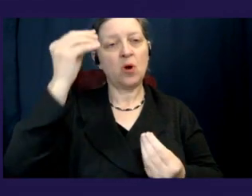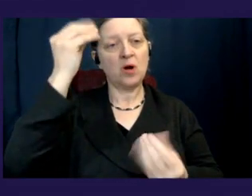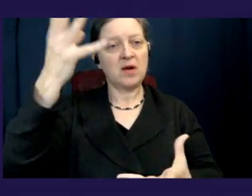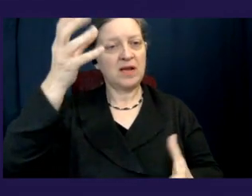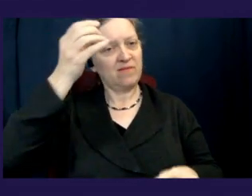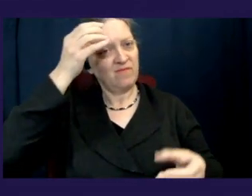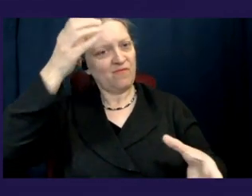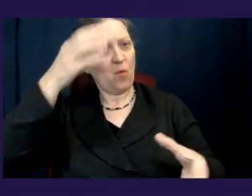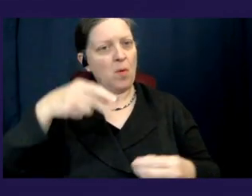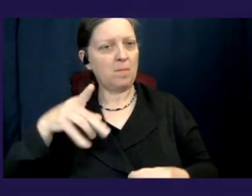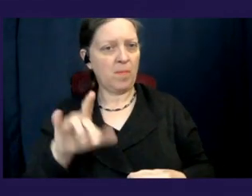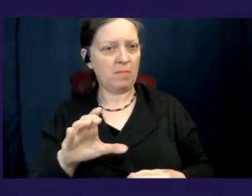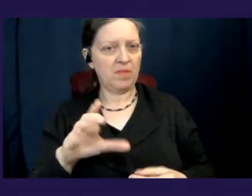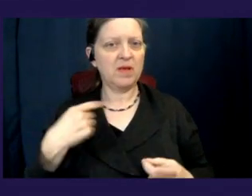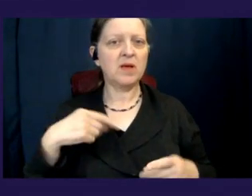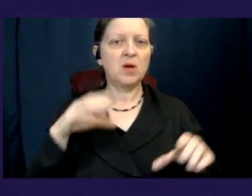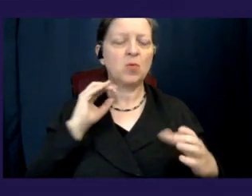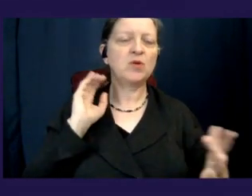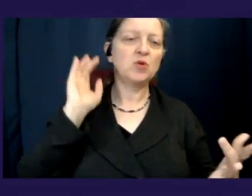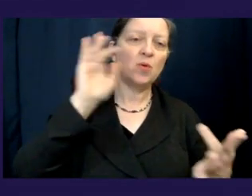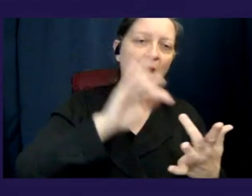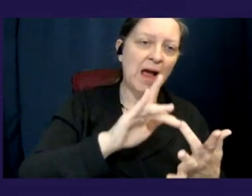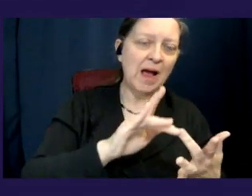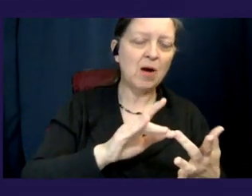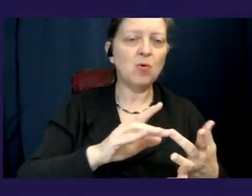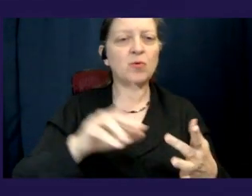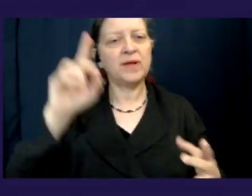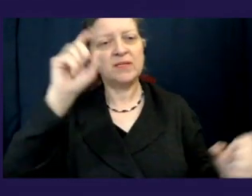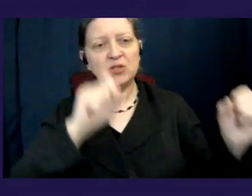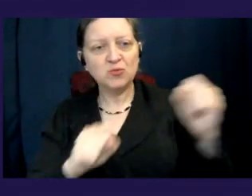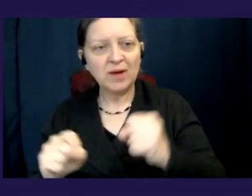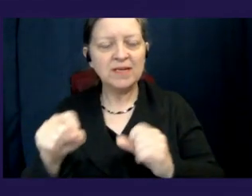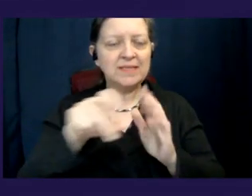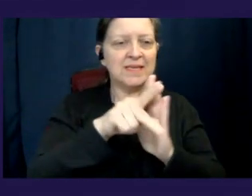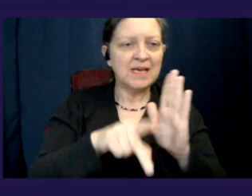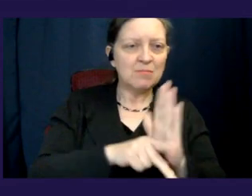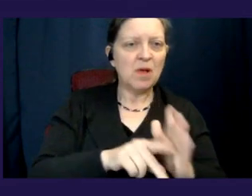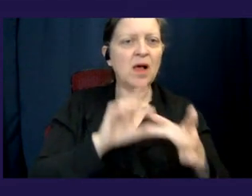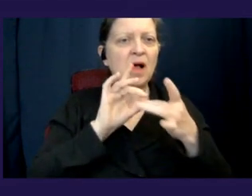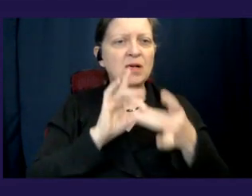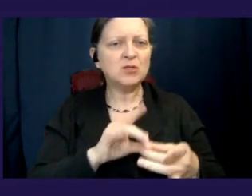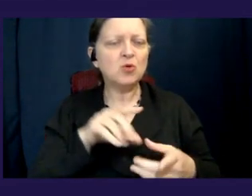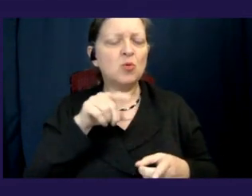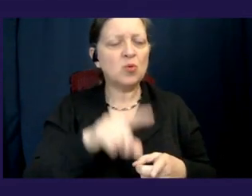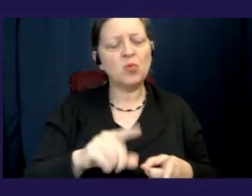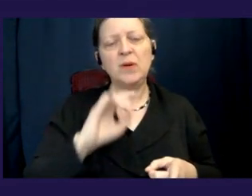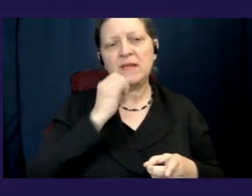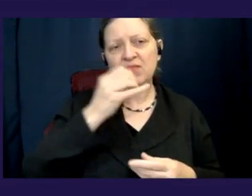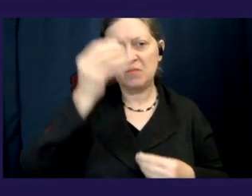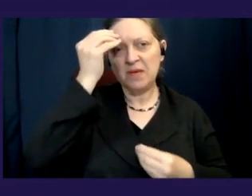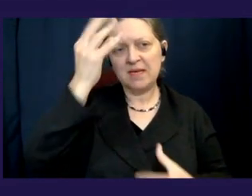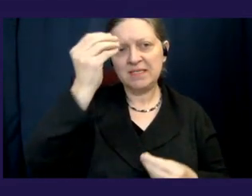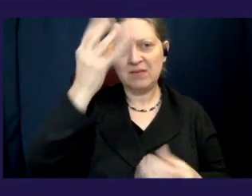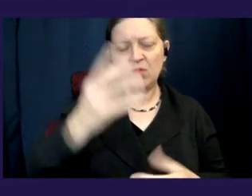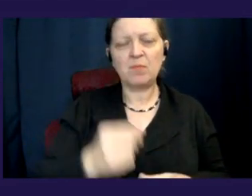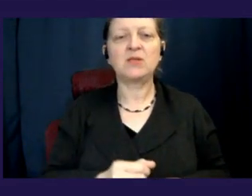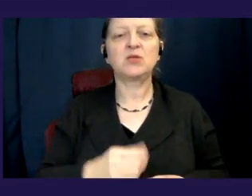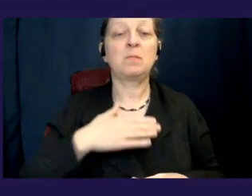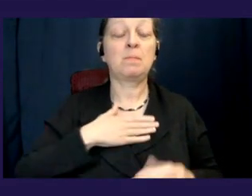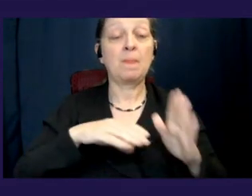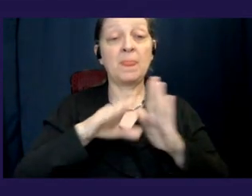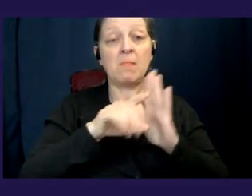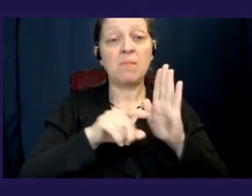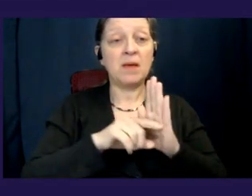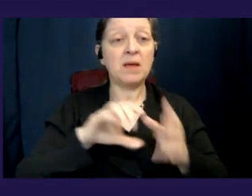and policy around strategic misinformation, and especially in online environments. I do come from the crisis informatics space. I came of